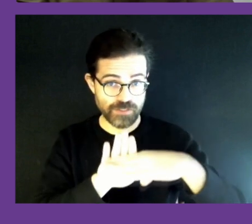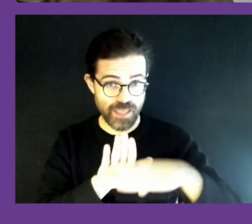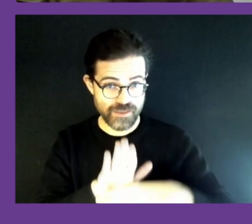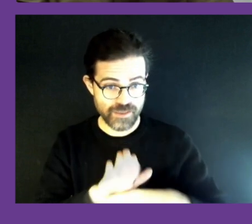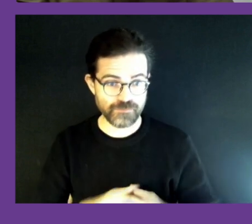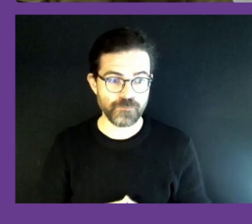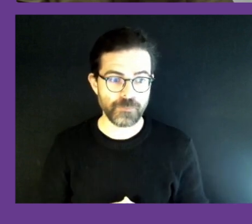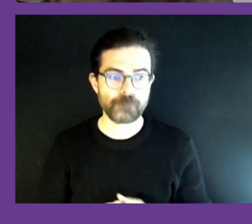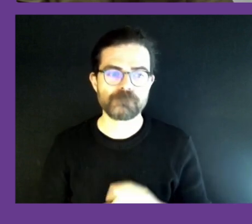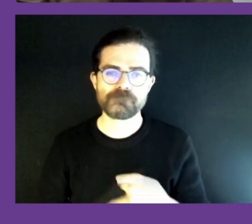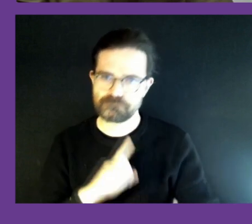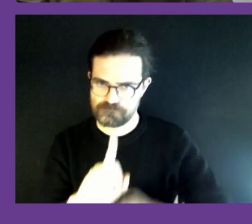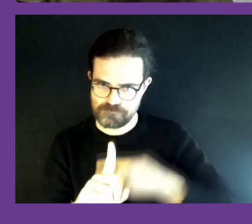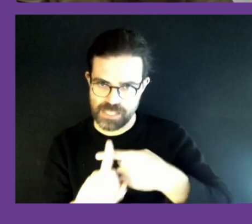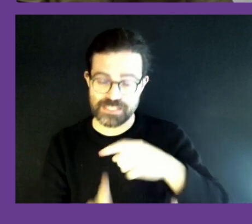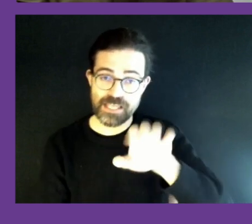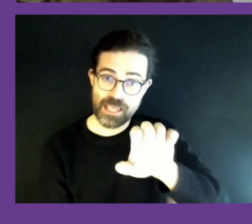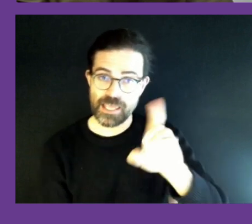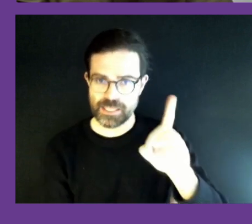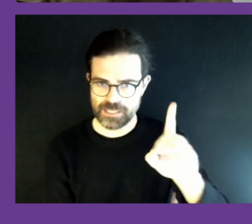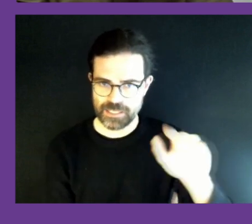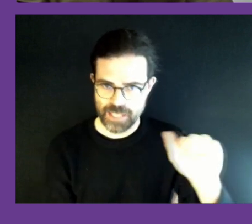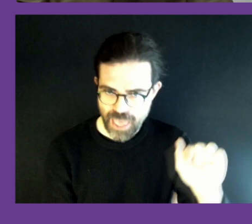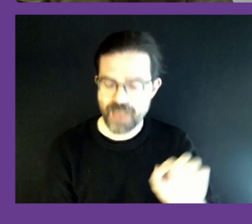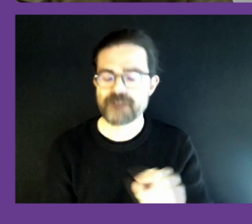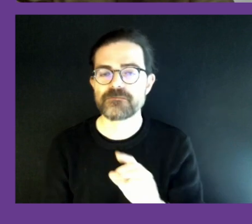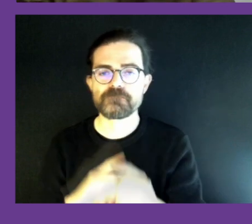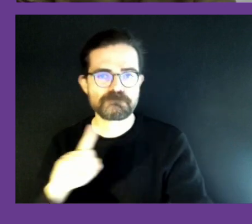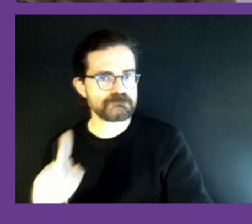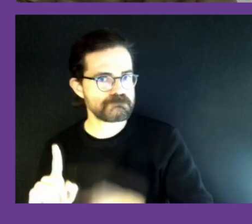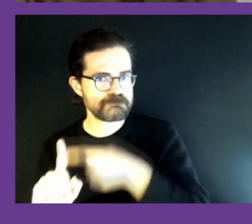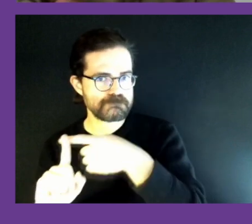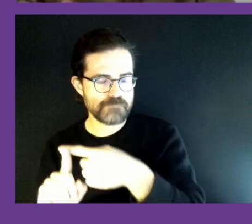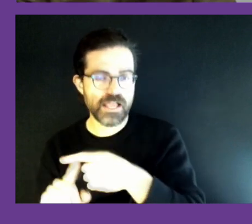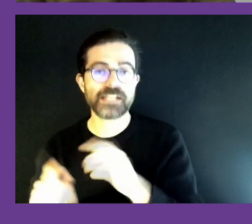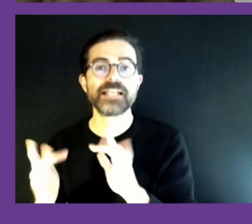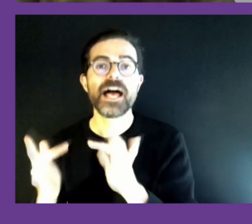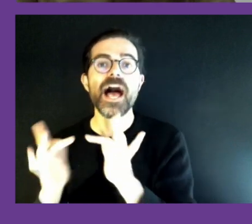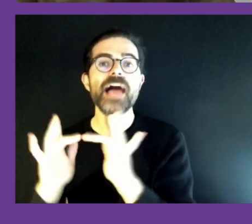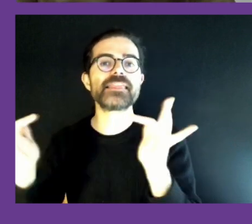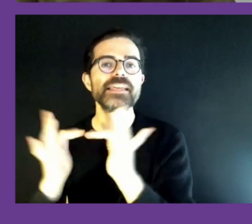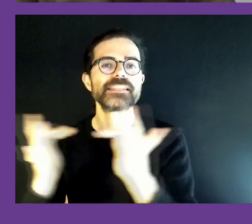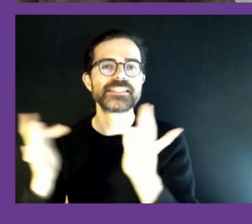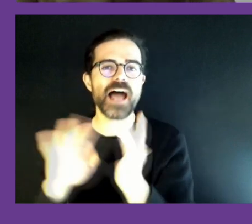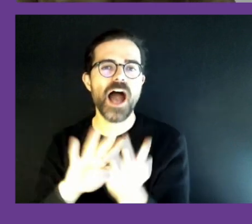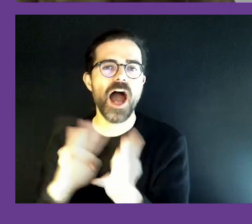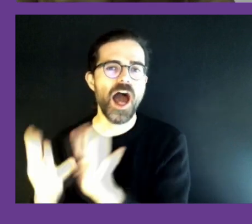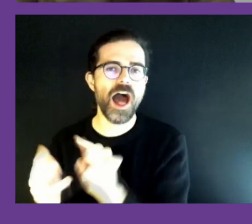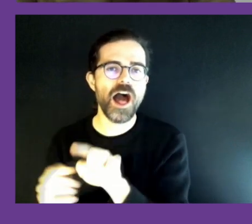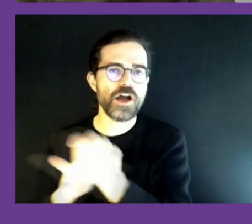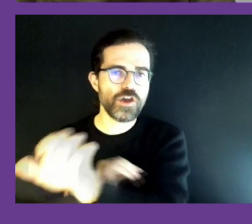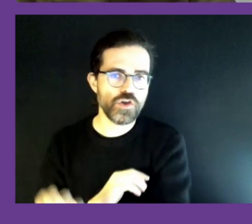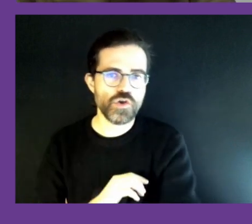Disability Forum, with Digital Europe, and with Age Platform Europe, and are supported by various other